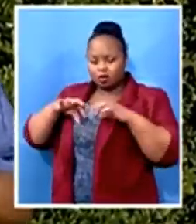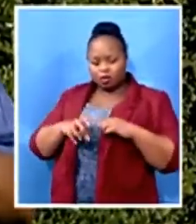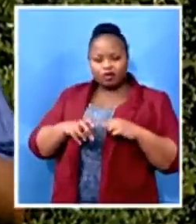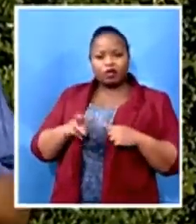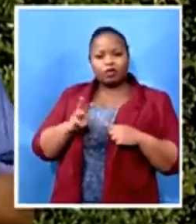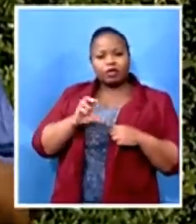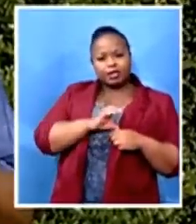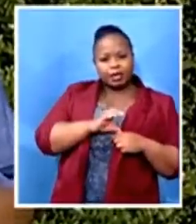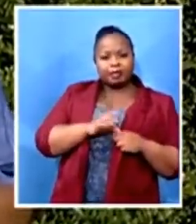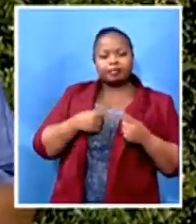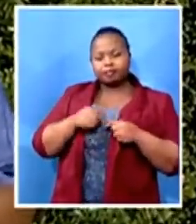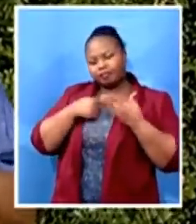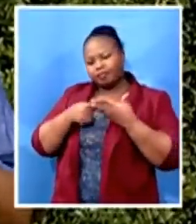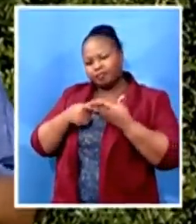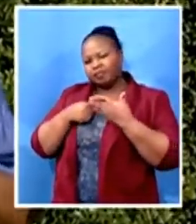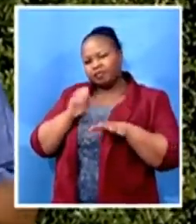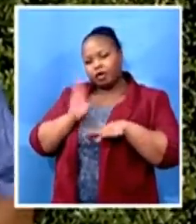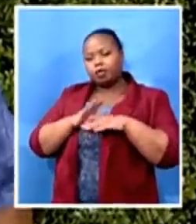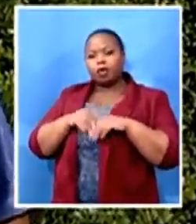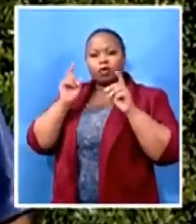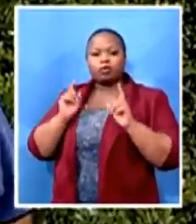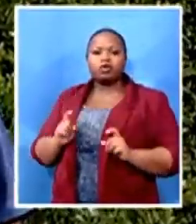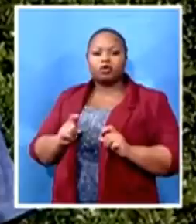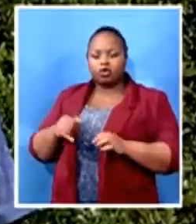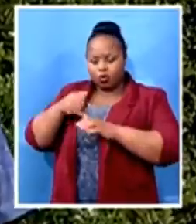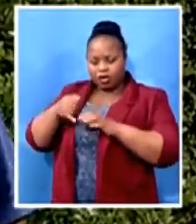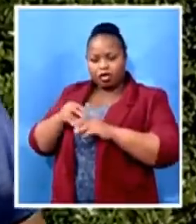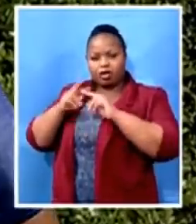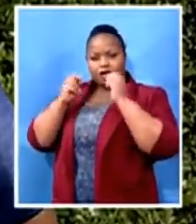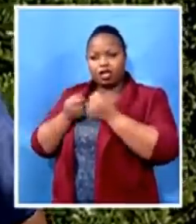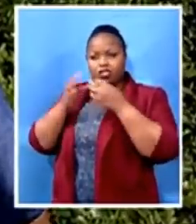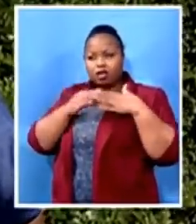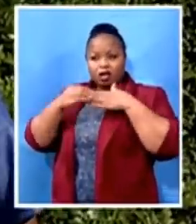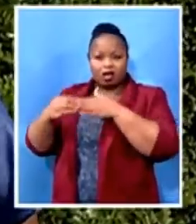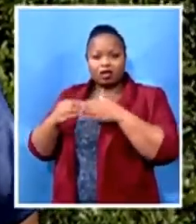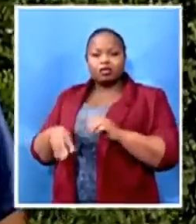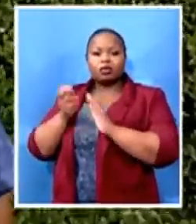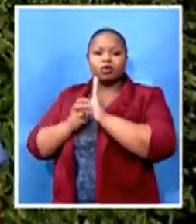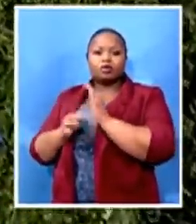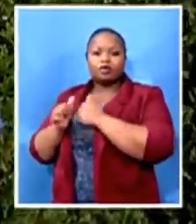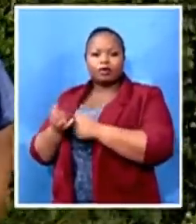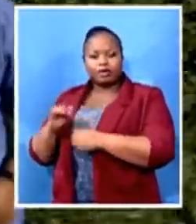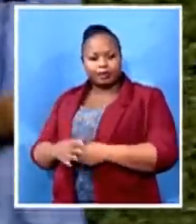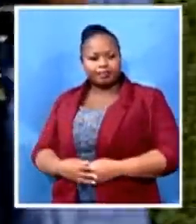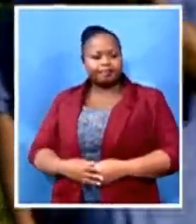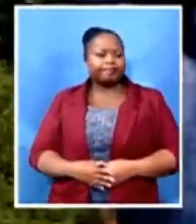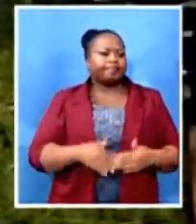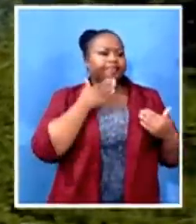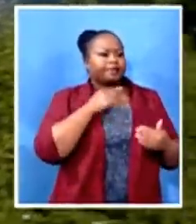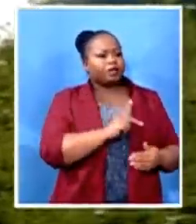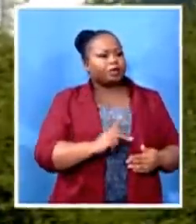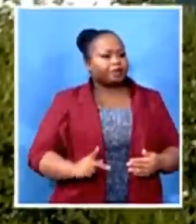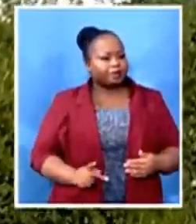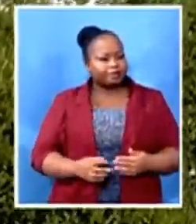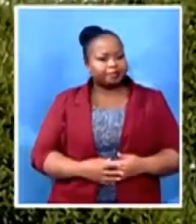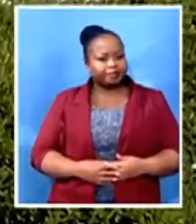protocols within the national guidance and within the national regulations. Premier, thanks a lot for your time, sir. Thank you so much. And that's, of course, the Premier